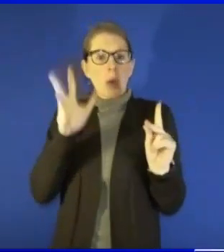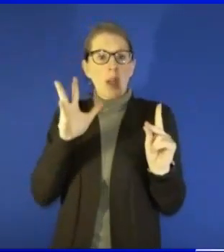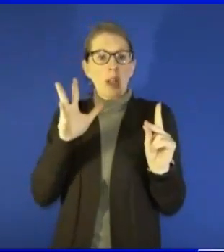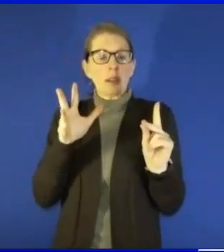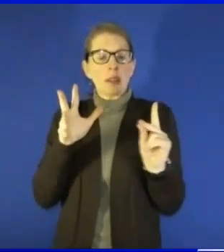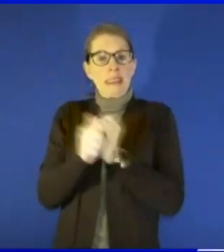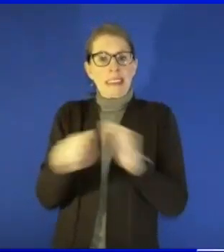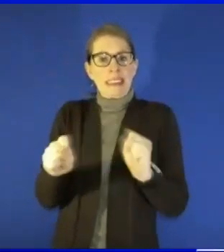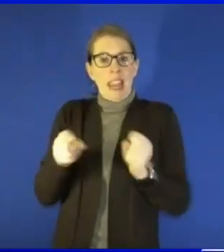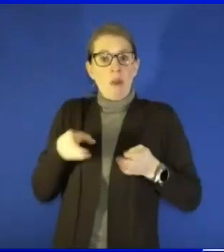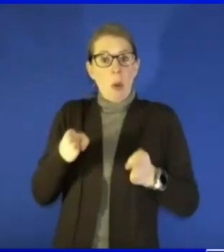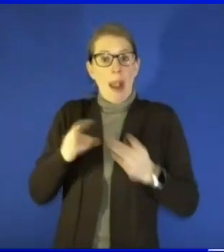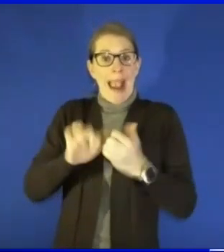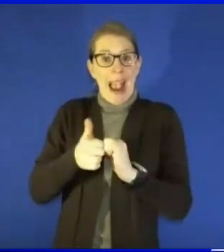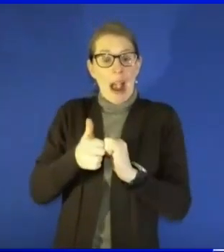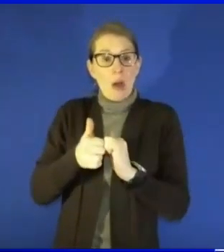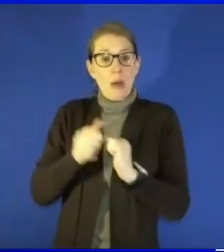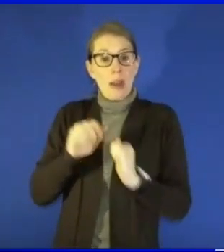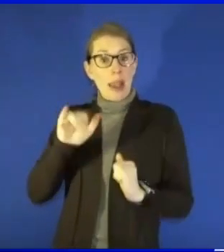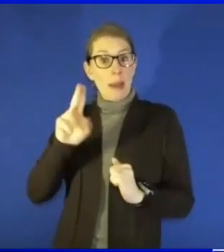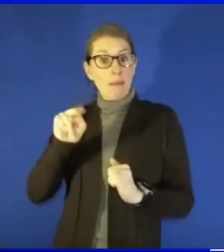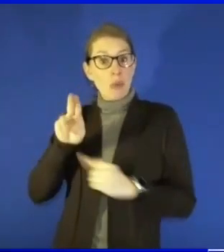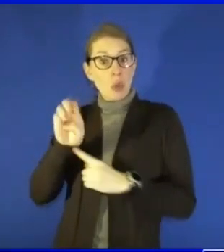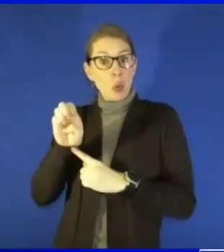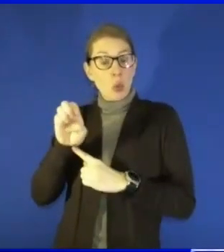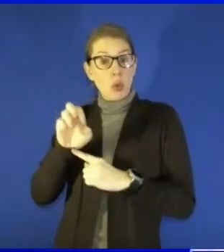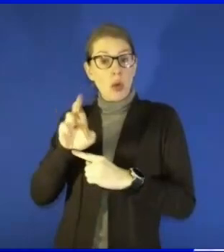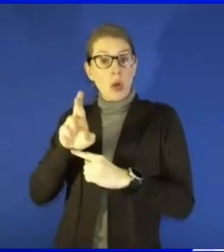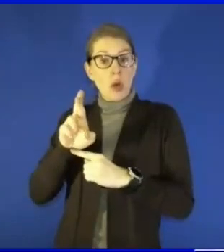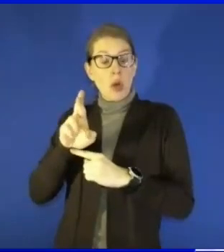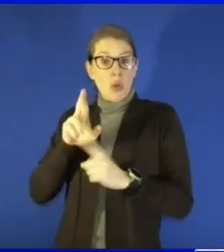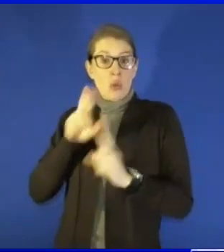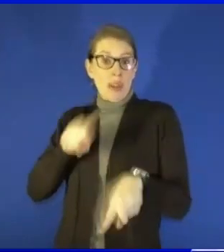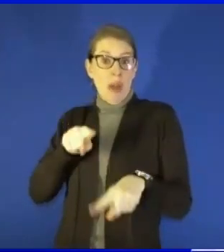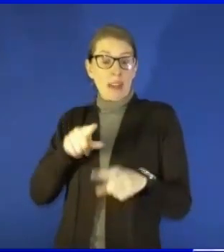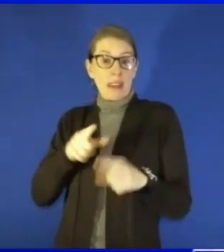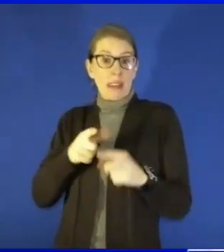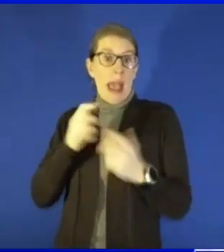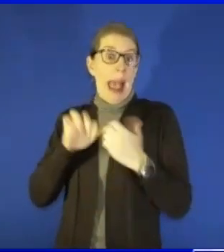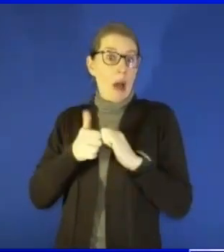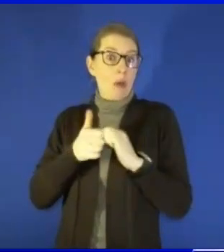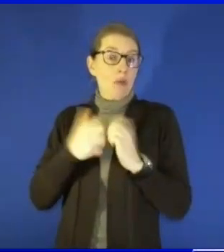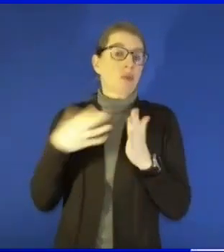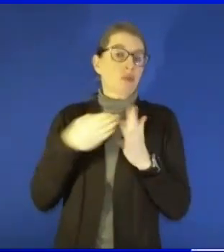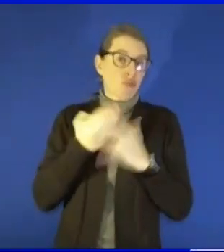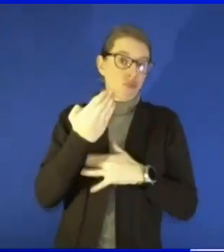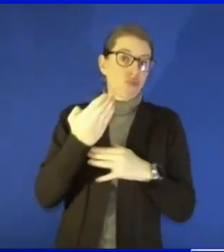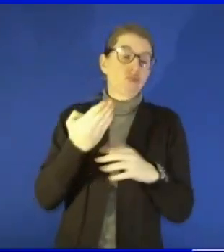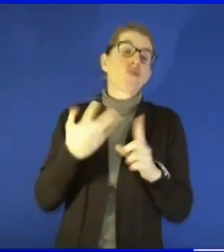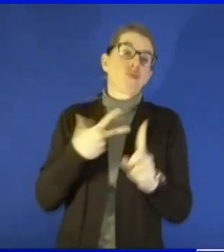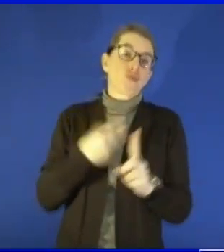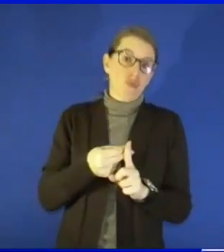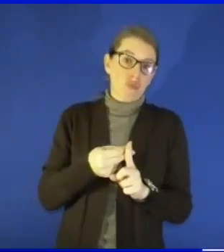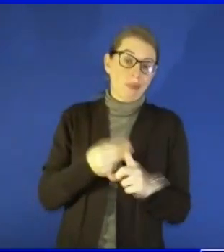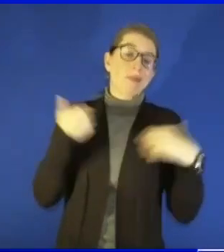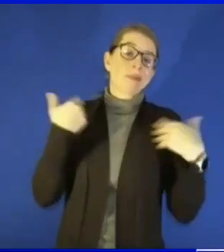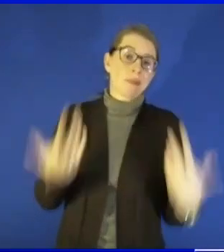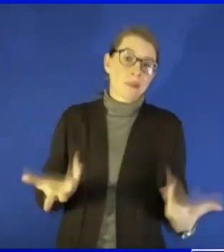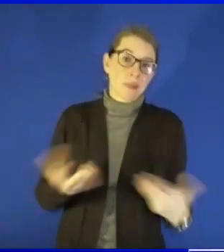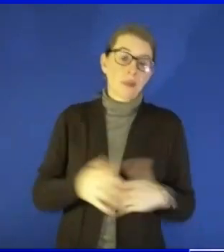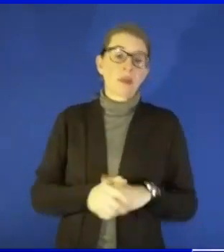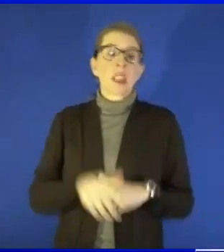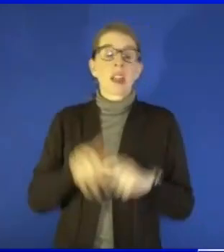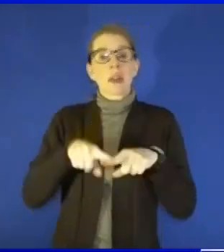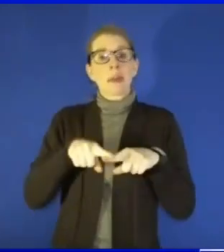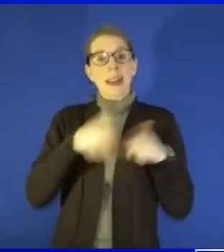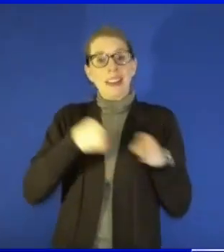way of mounting that immune response, and that is by getting vaccinated. So that is going to play into all of these individual and population studies as